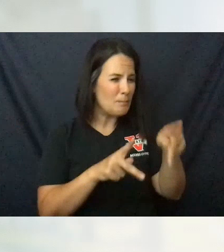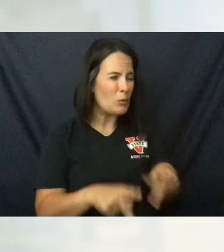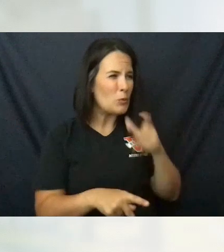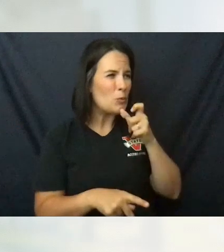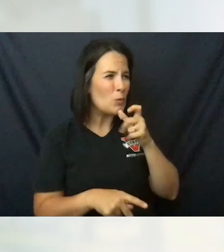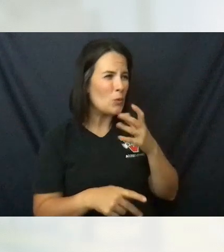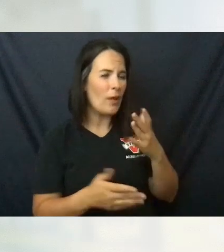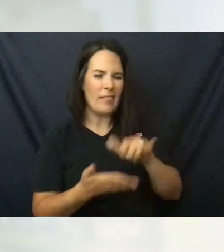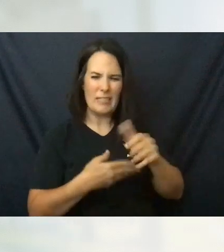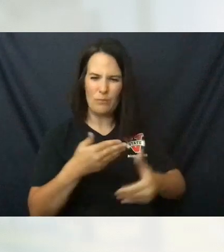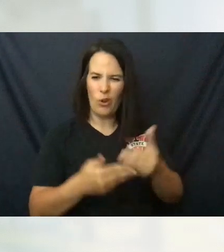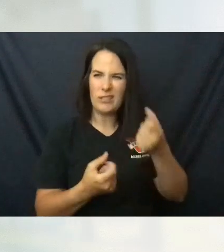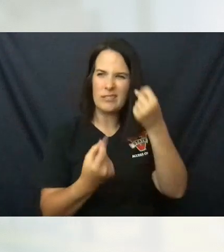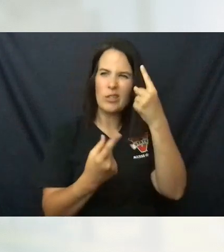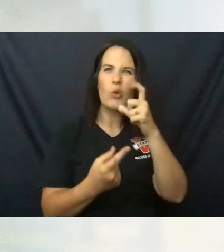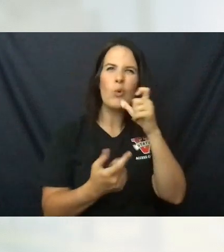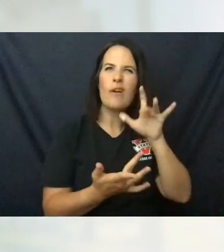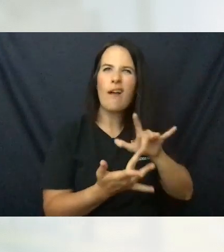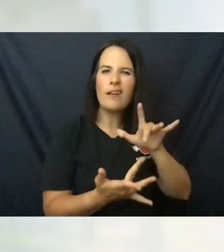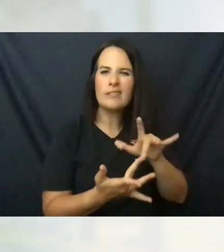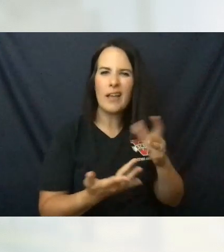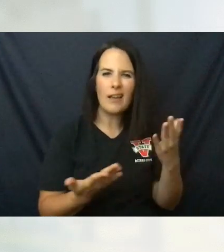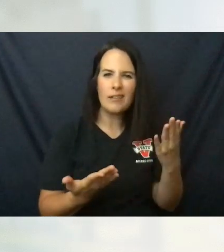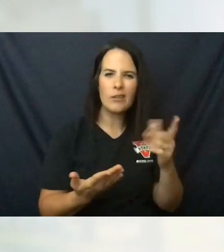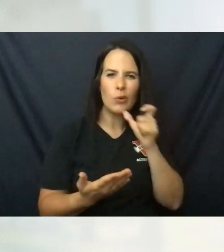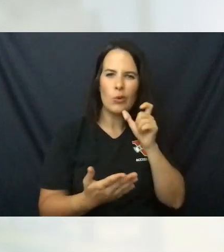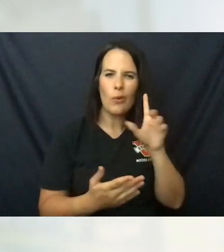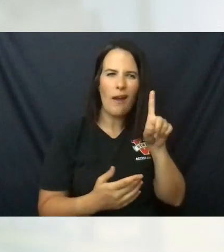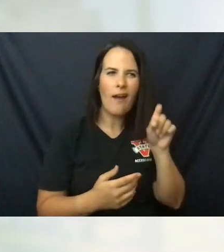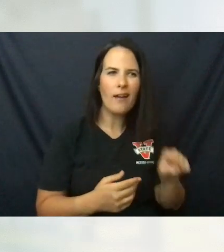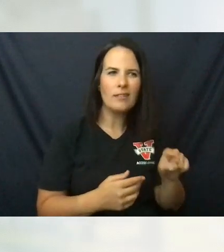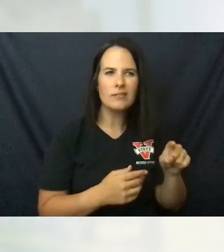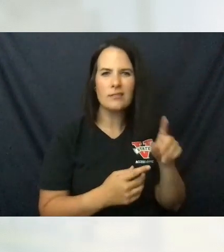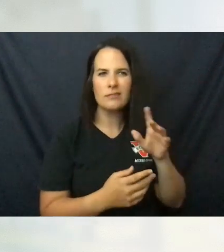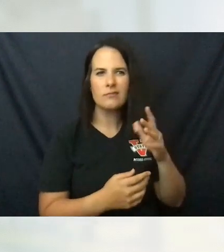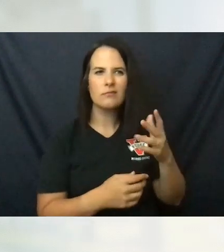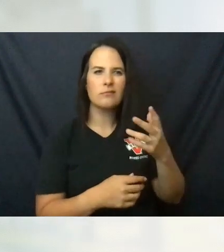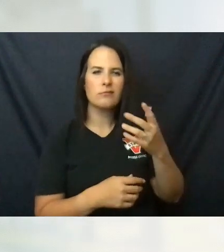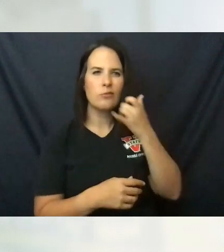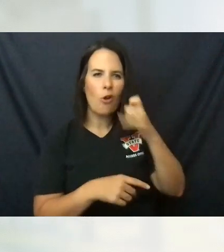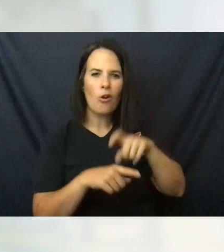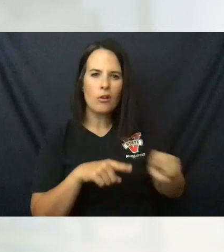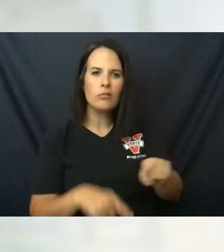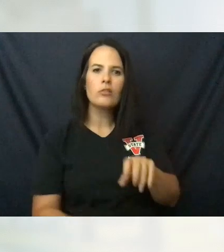process, you just don't know who to reach out to and you want somewhere to go to, please use